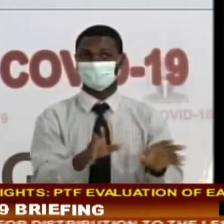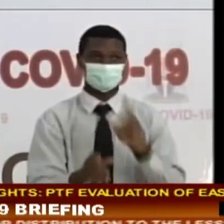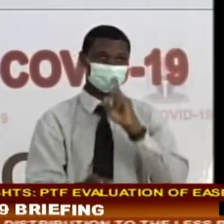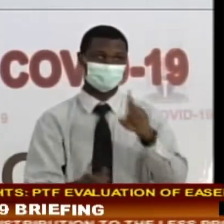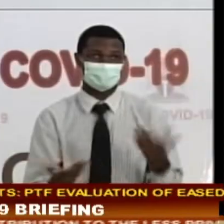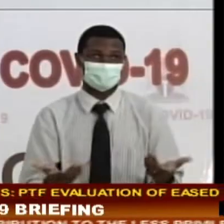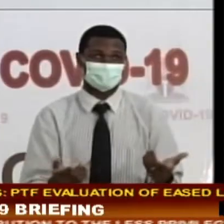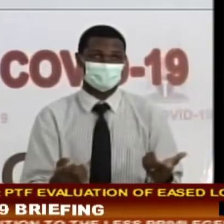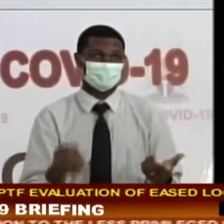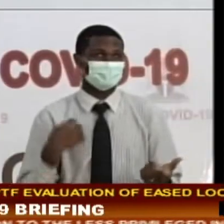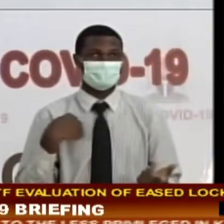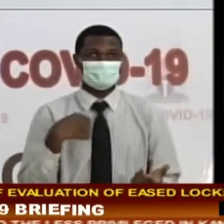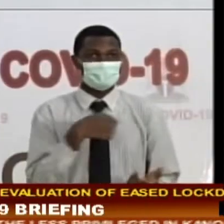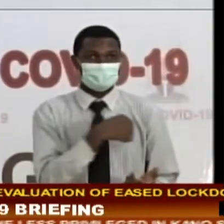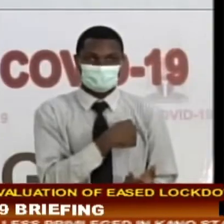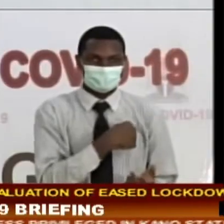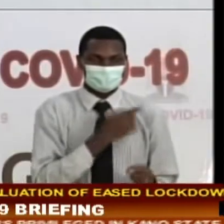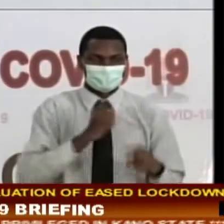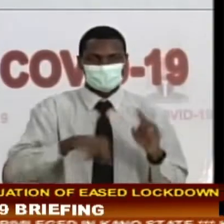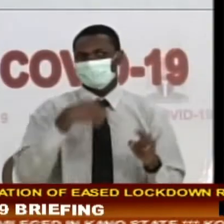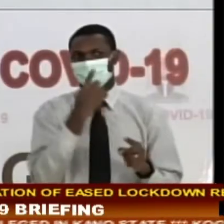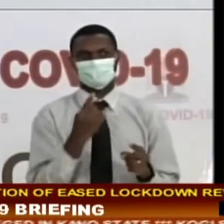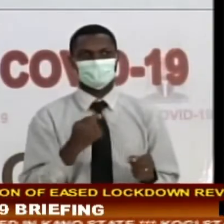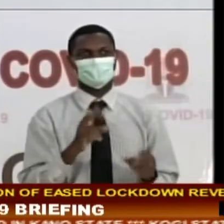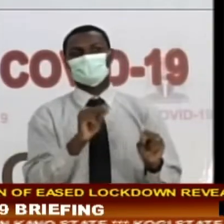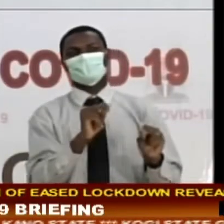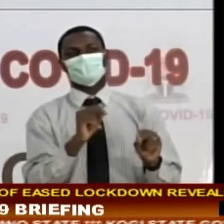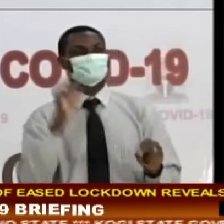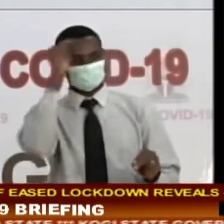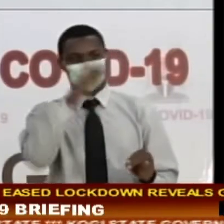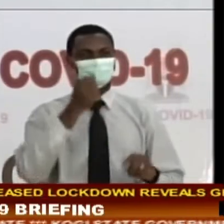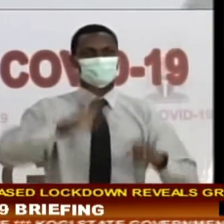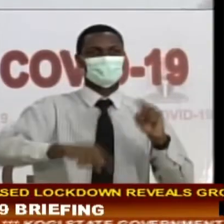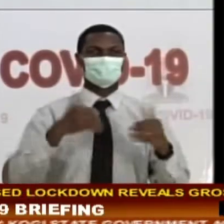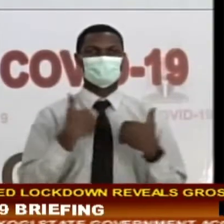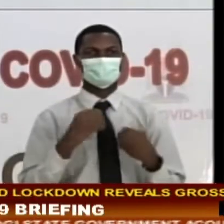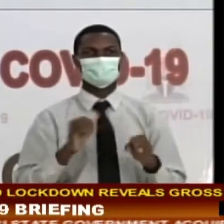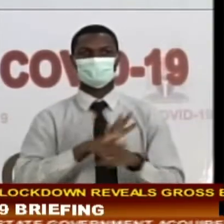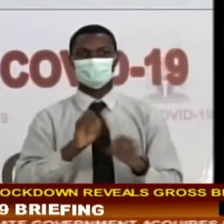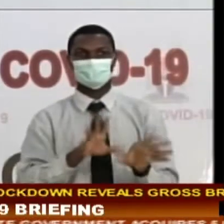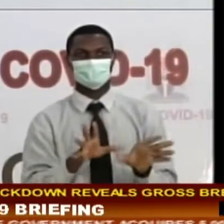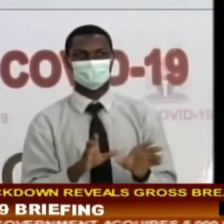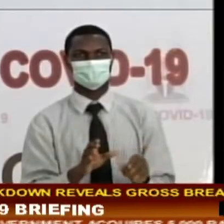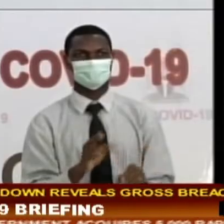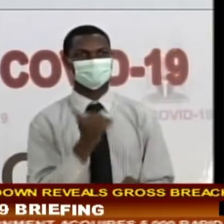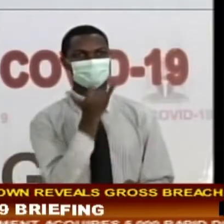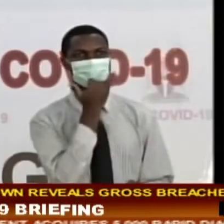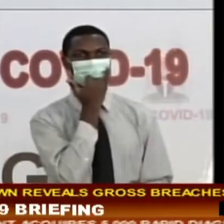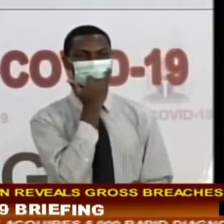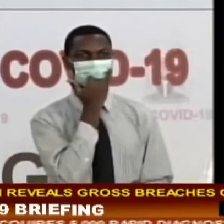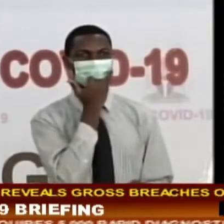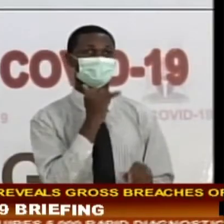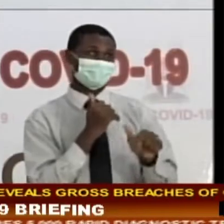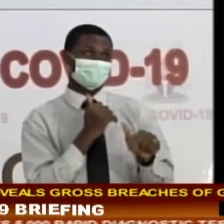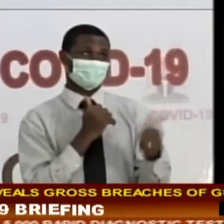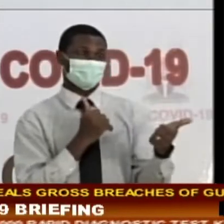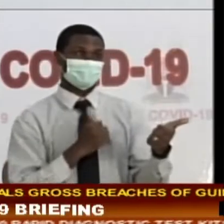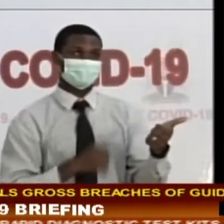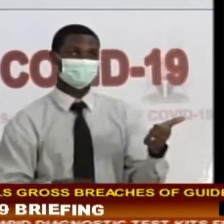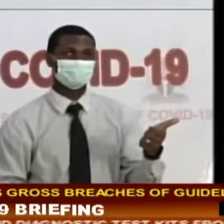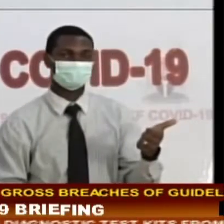we are not immune on the basis of being Africans so another Mis common misconception is that for you